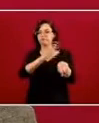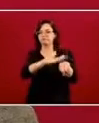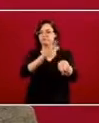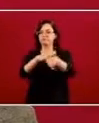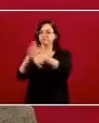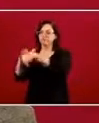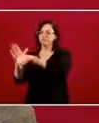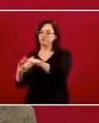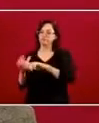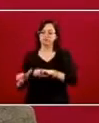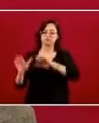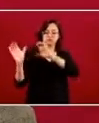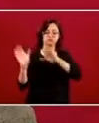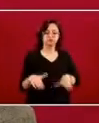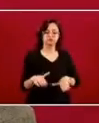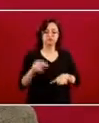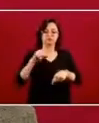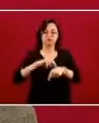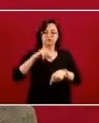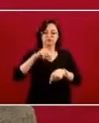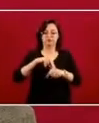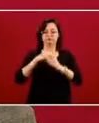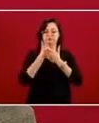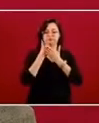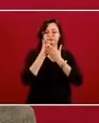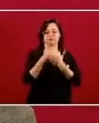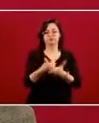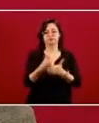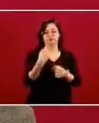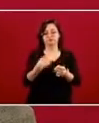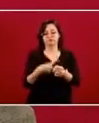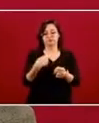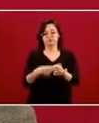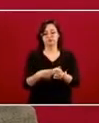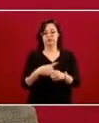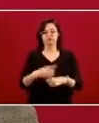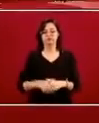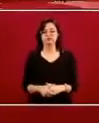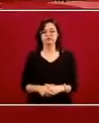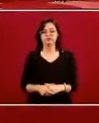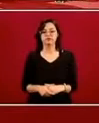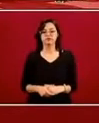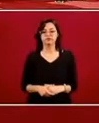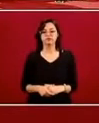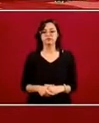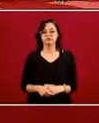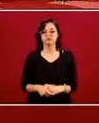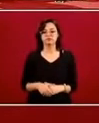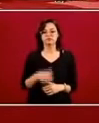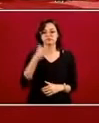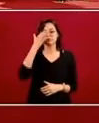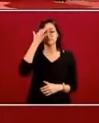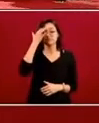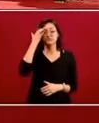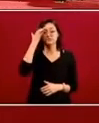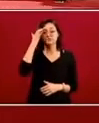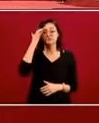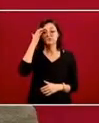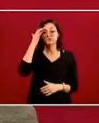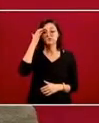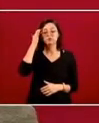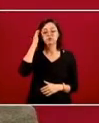sufficient force to make the calling to doctors that will help us in dealing with this pandemic.